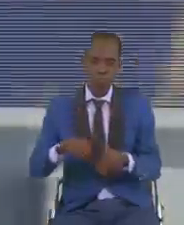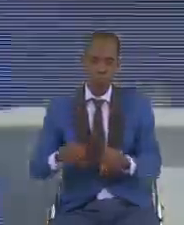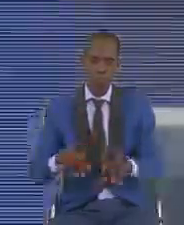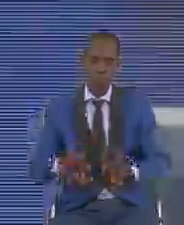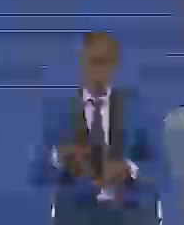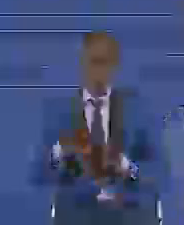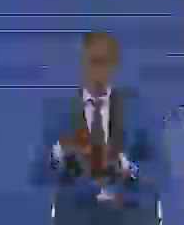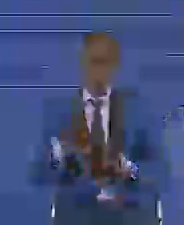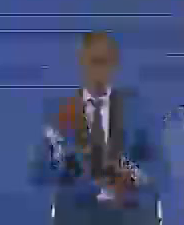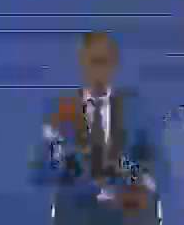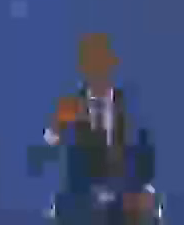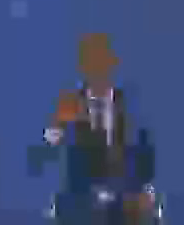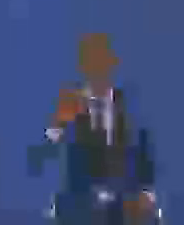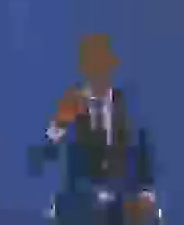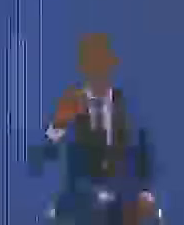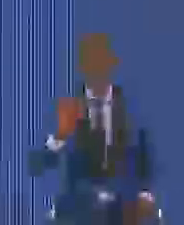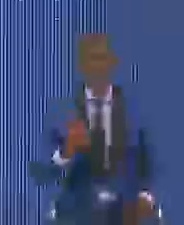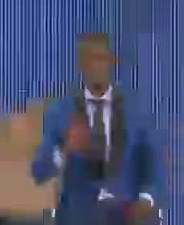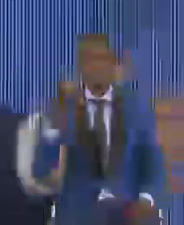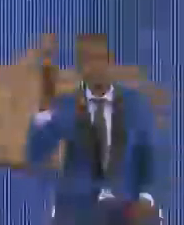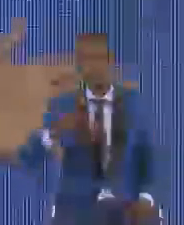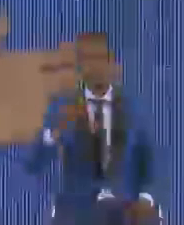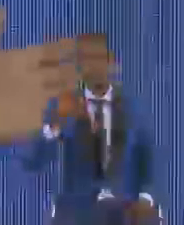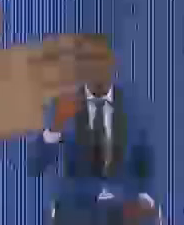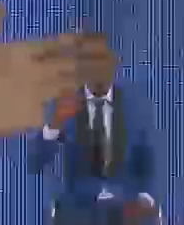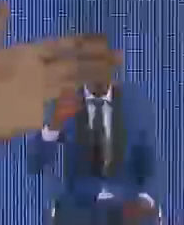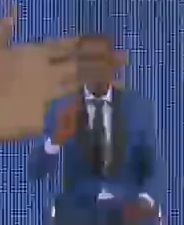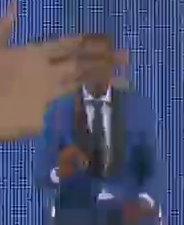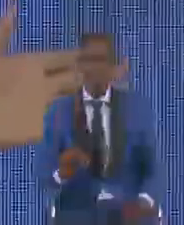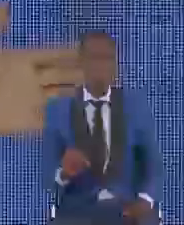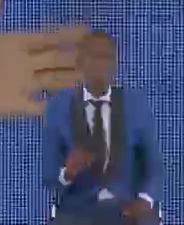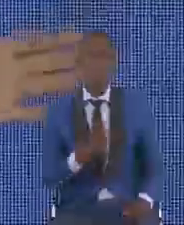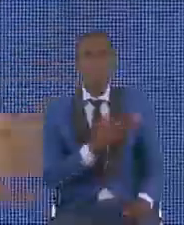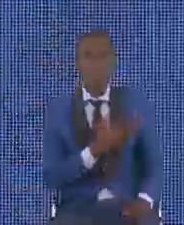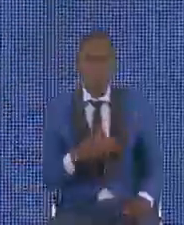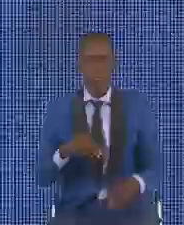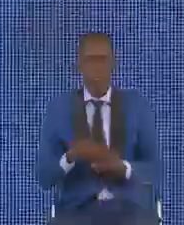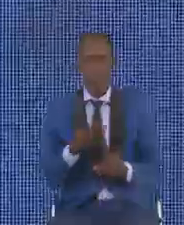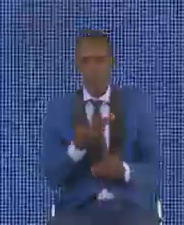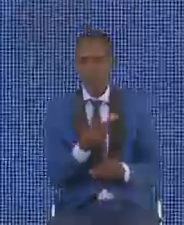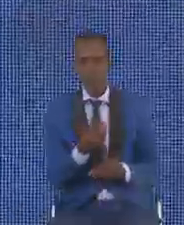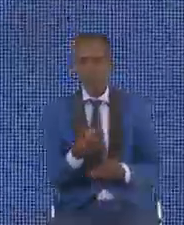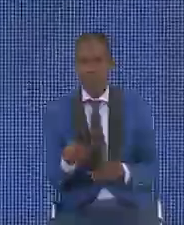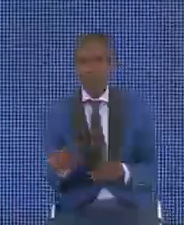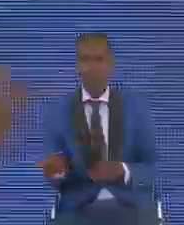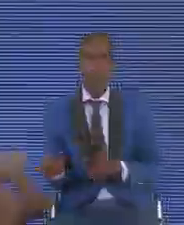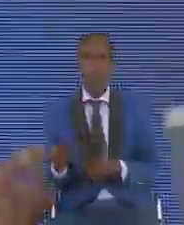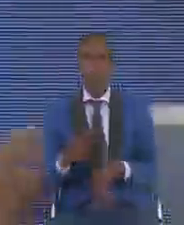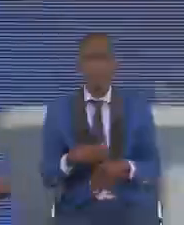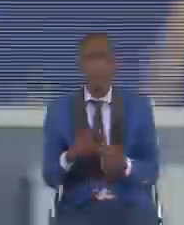maize, corn, and within a few days it's coming up.